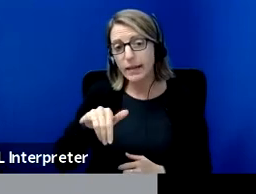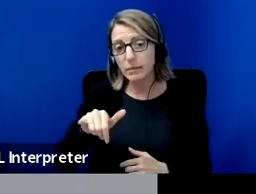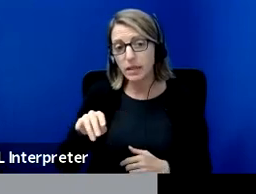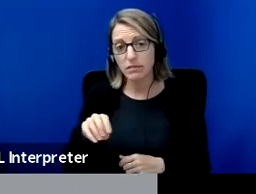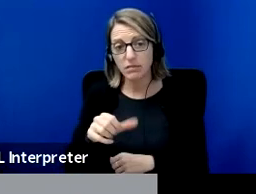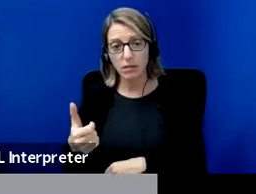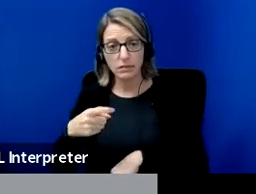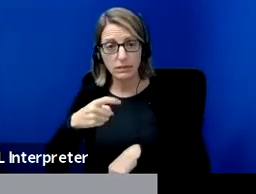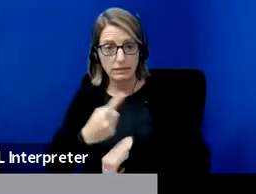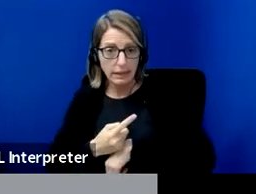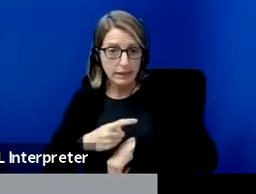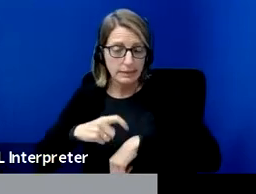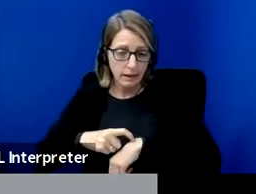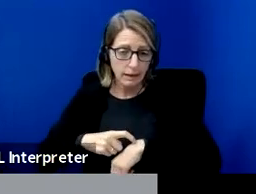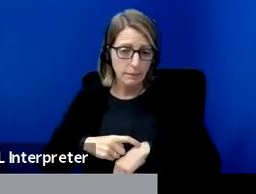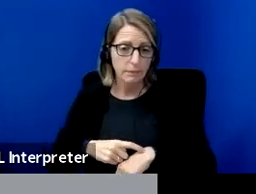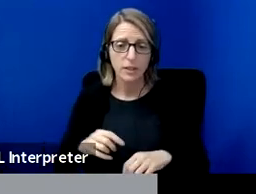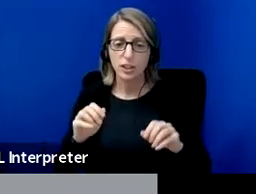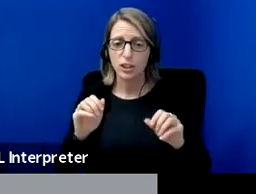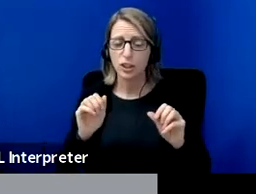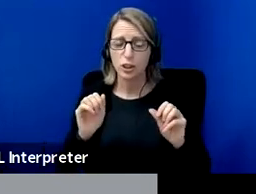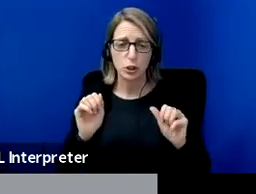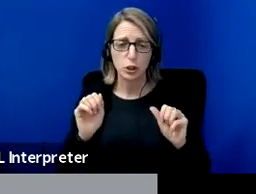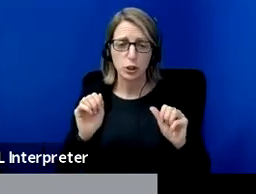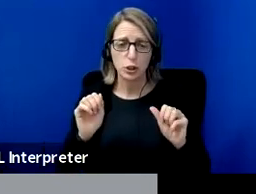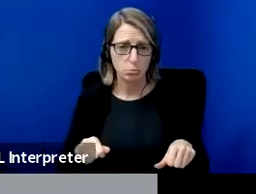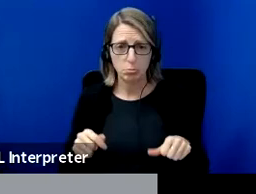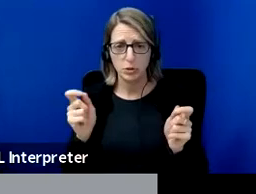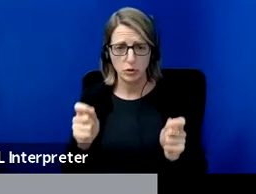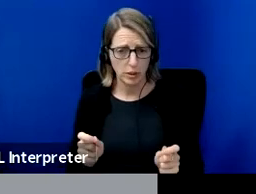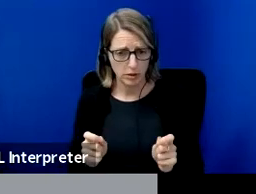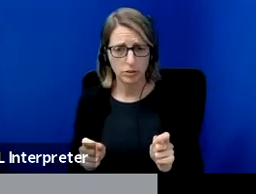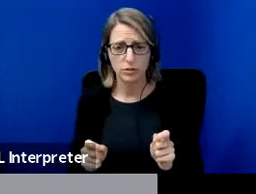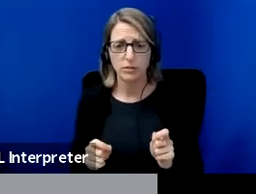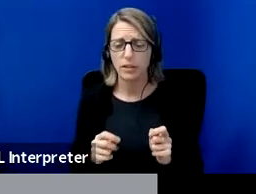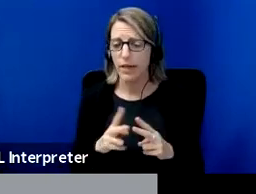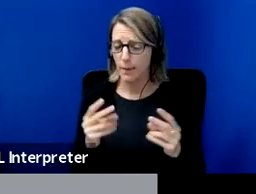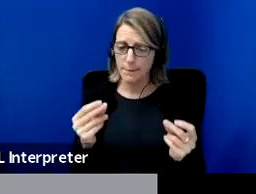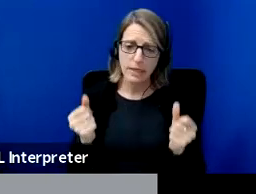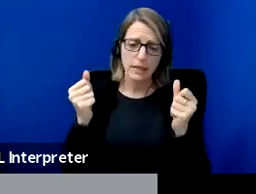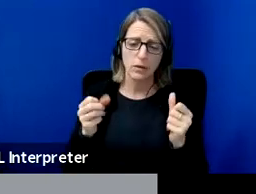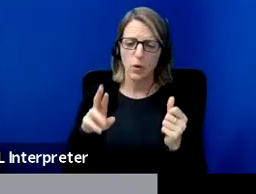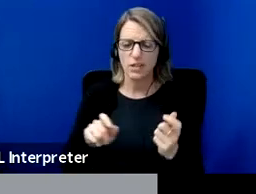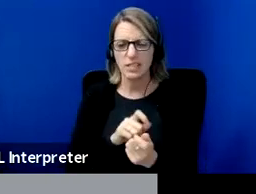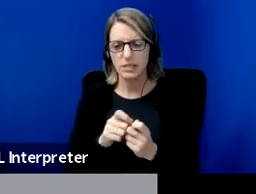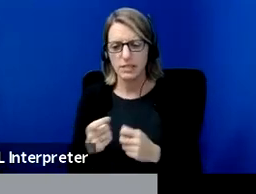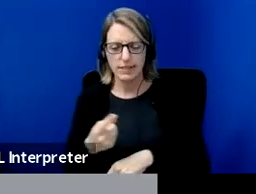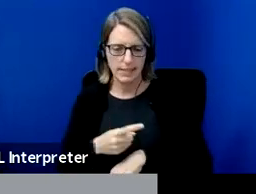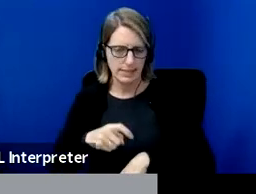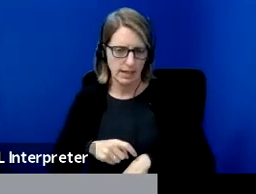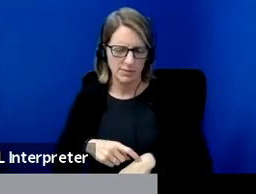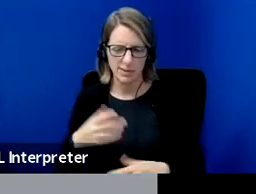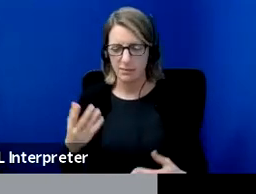time, I could schedule it for a different time, either immediately or a specific date and time. So maybe